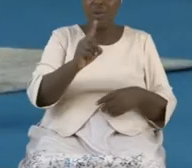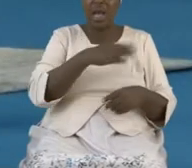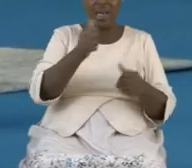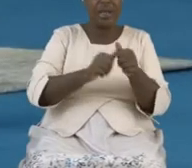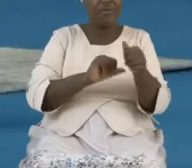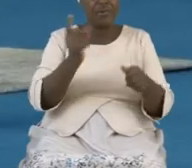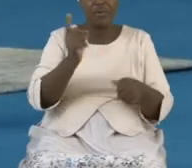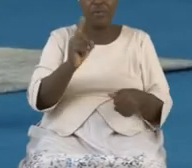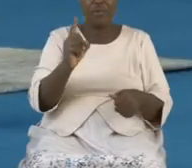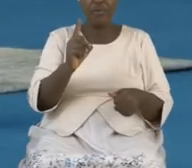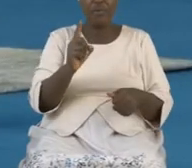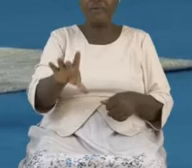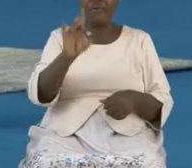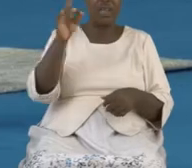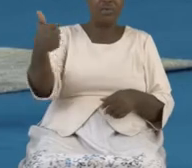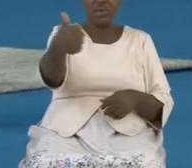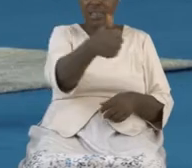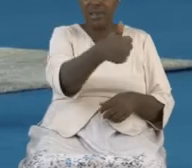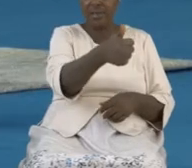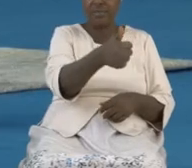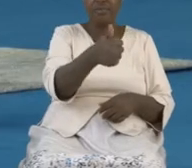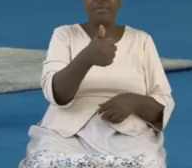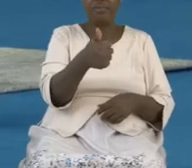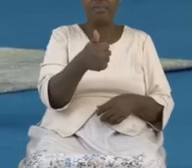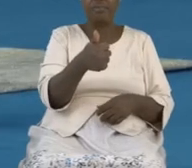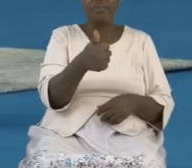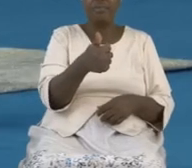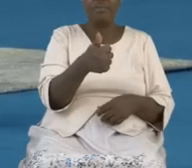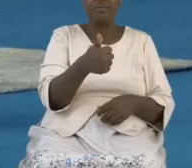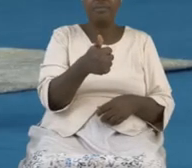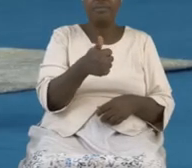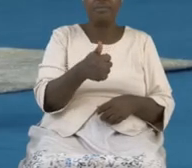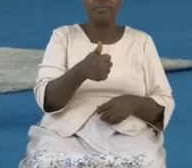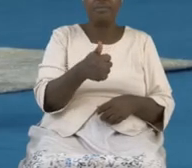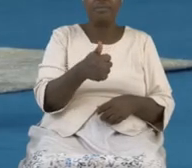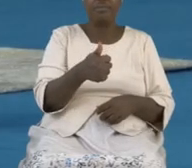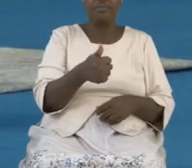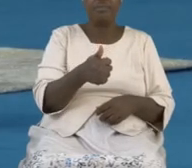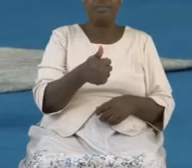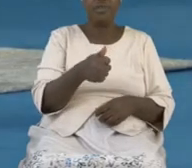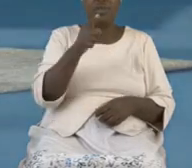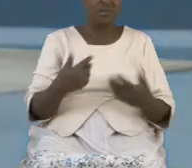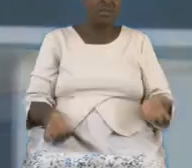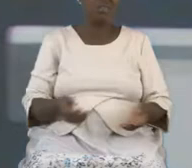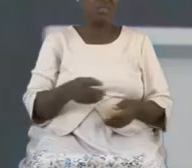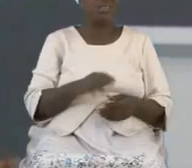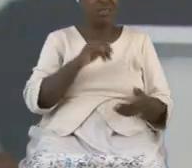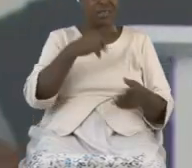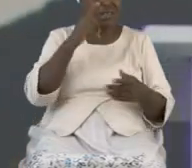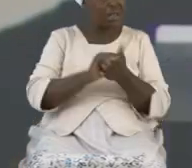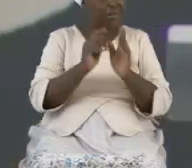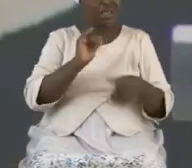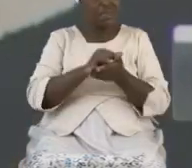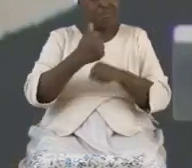you find yourself. They made me angry. No, they cannot make, nobody can make you